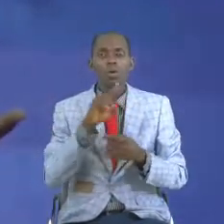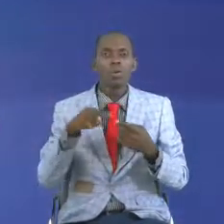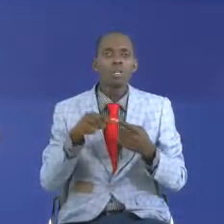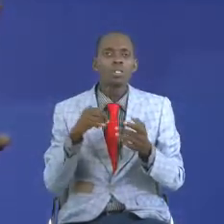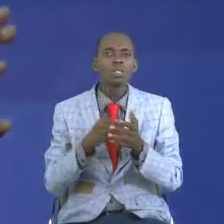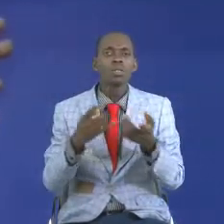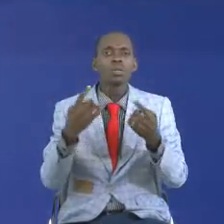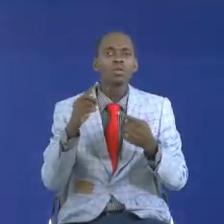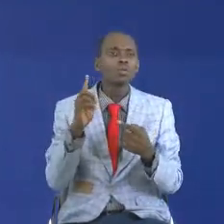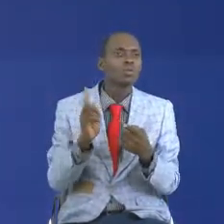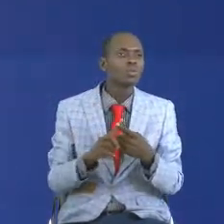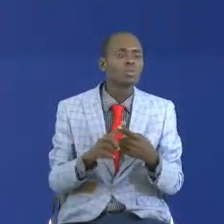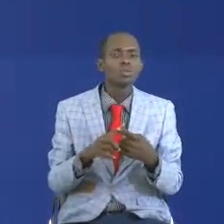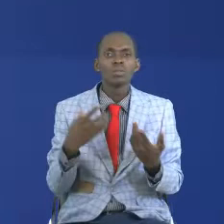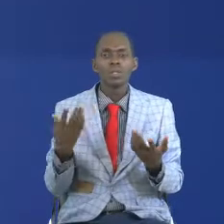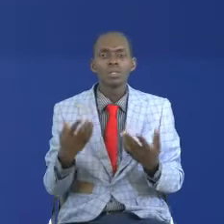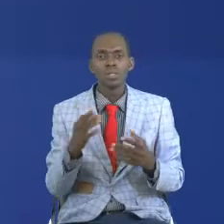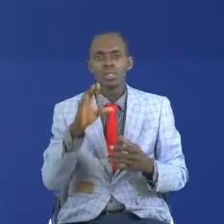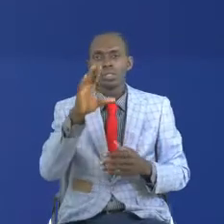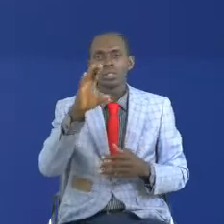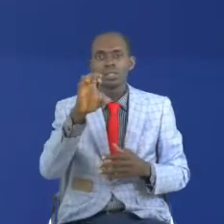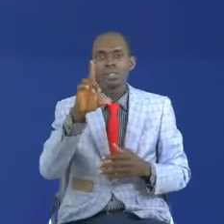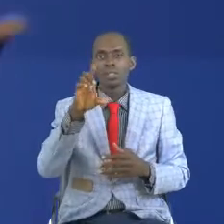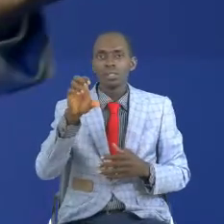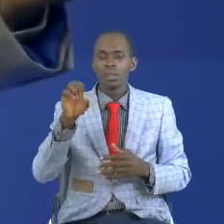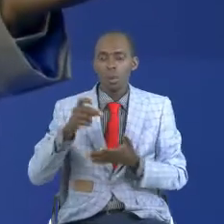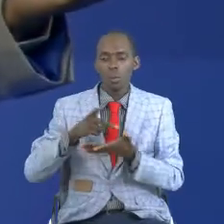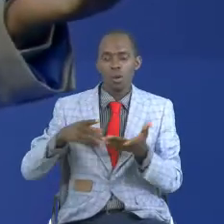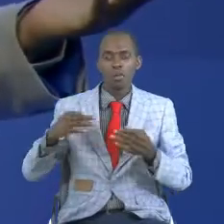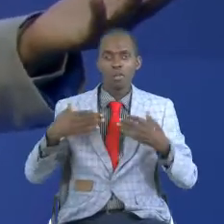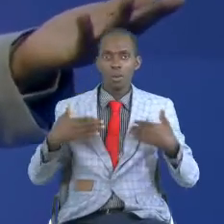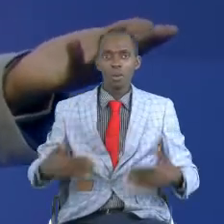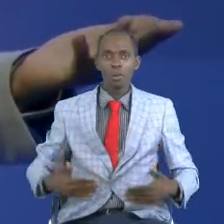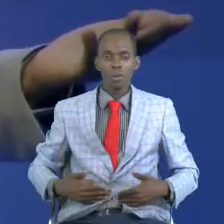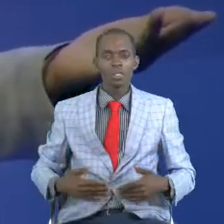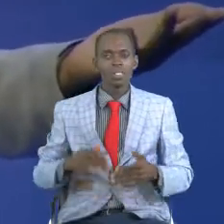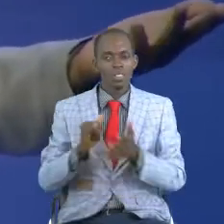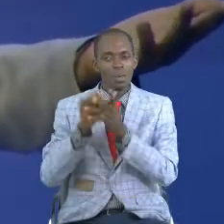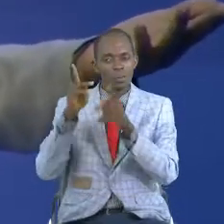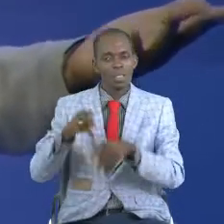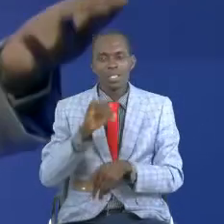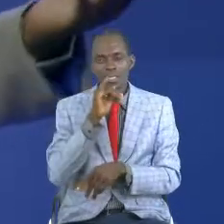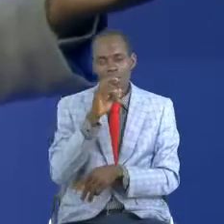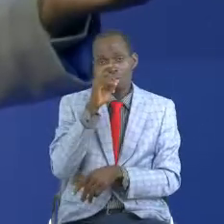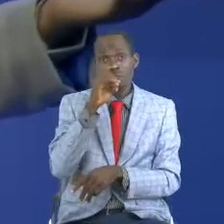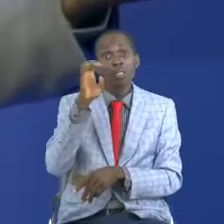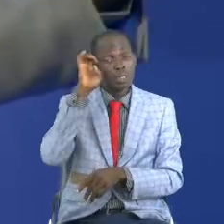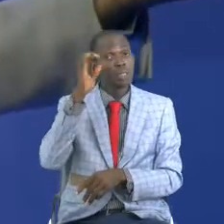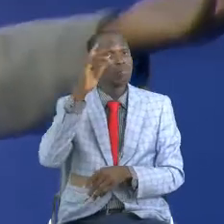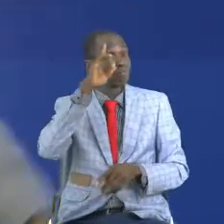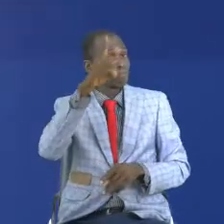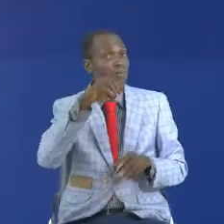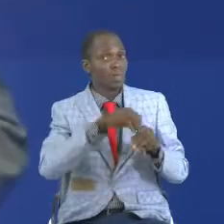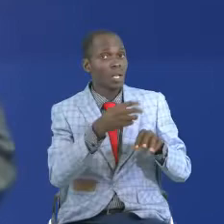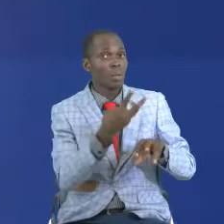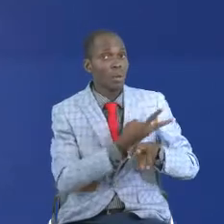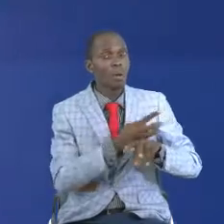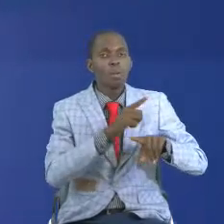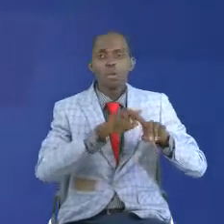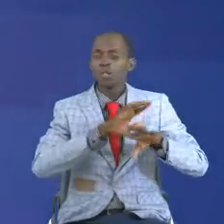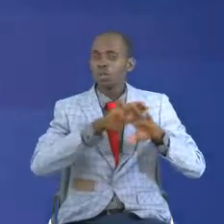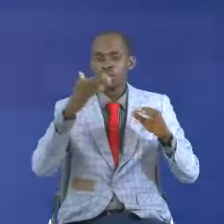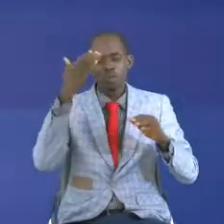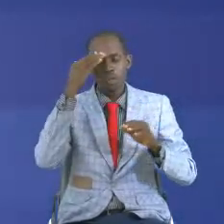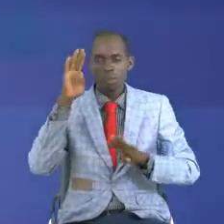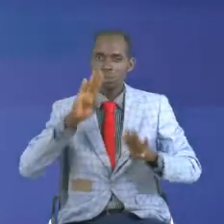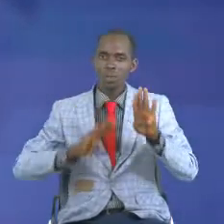all those cells of the body and the functions of, is a fool. Even though he knows maths, he does not know that biology. Take